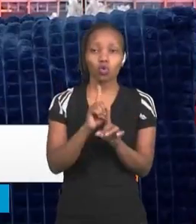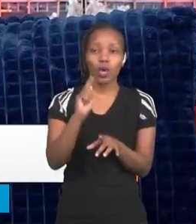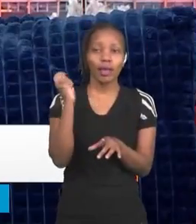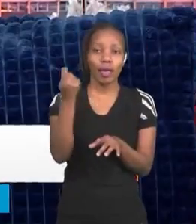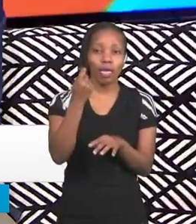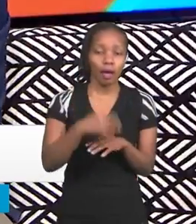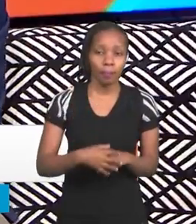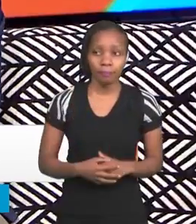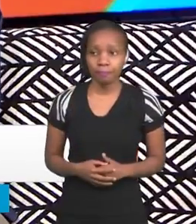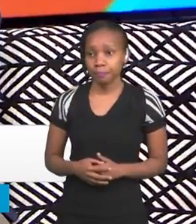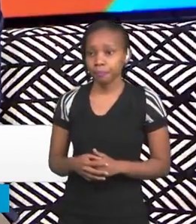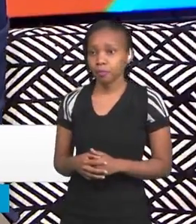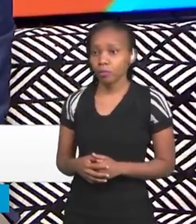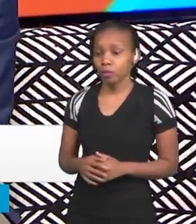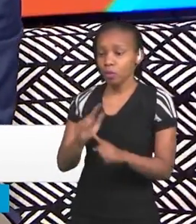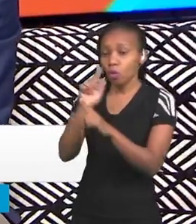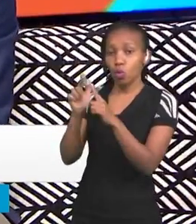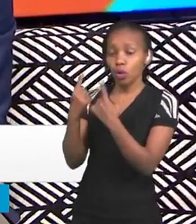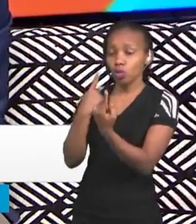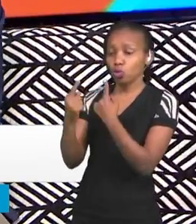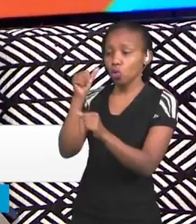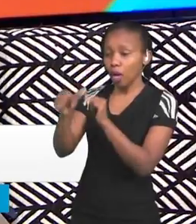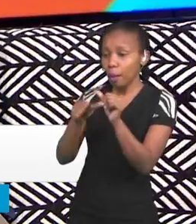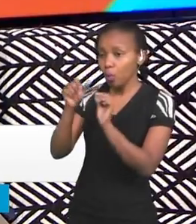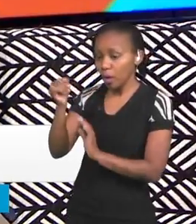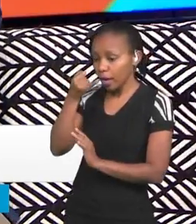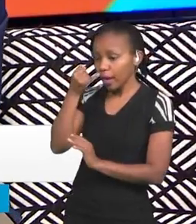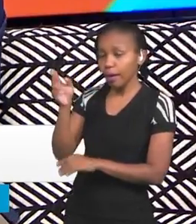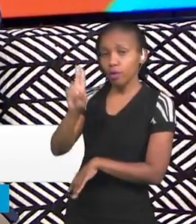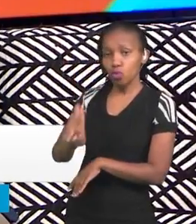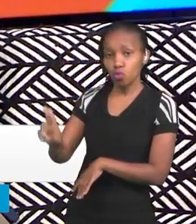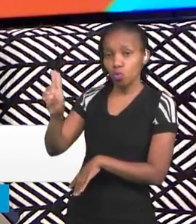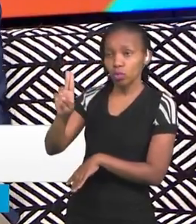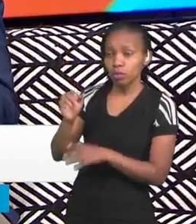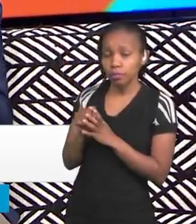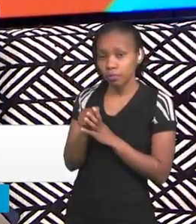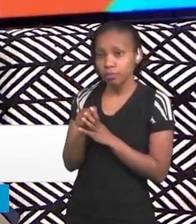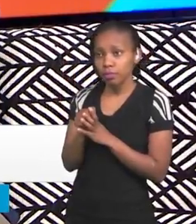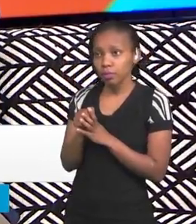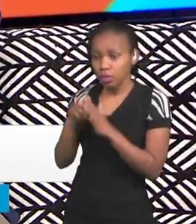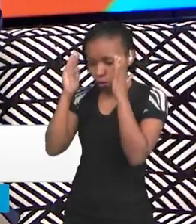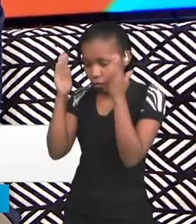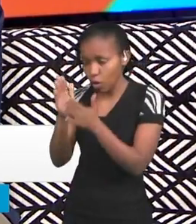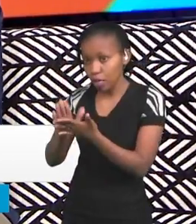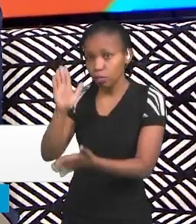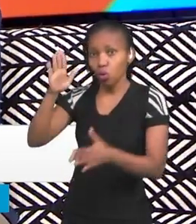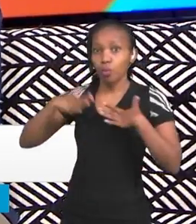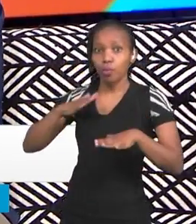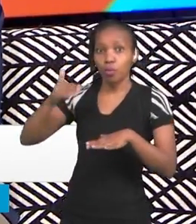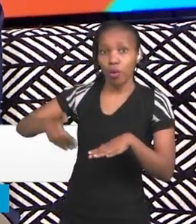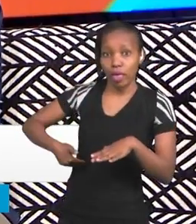Okay. Yeah. Now, when you talk about drug abuse, and as I said earlier, it concentrates mostly on the young people.